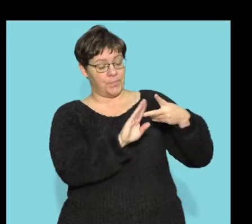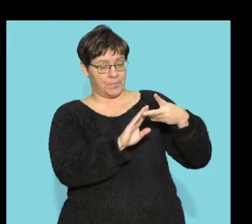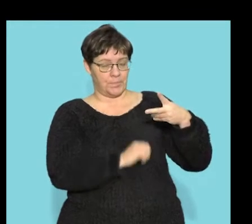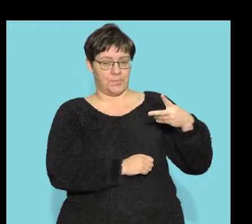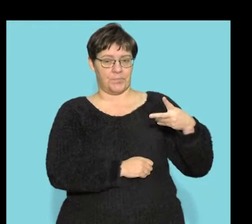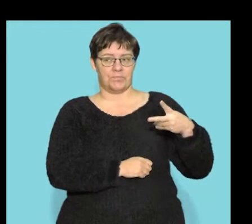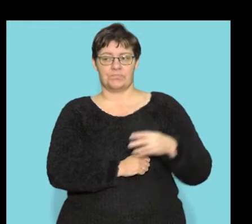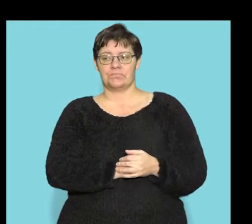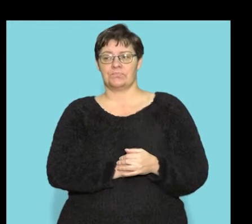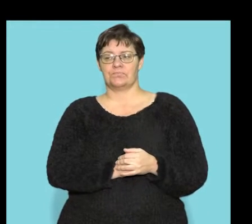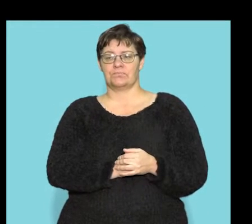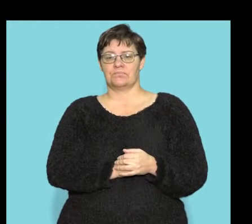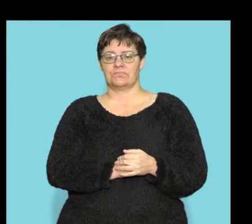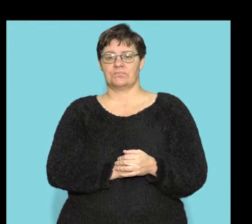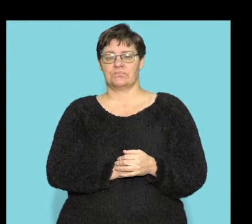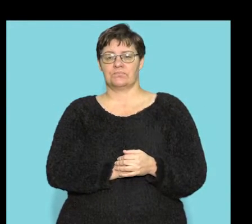one